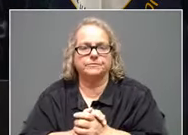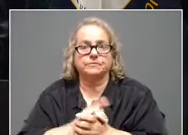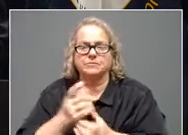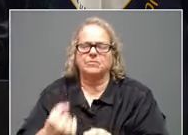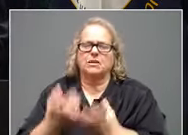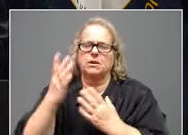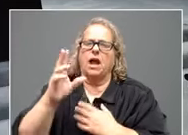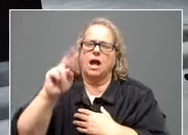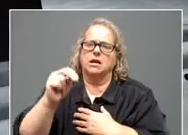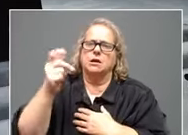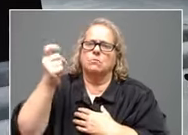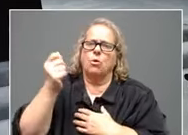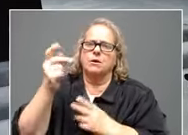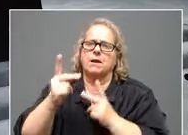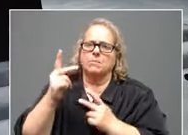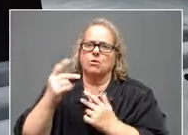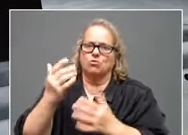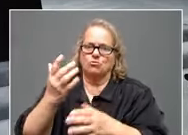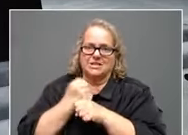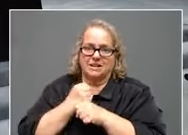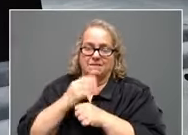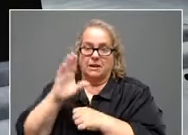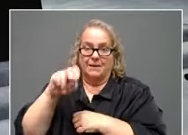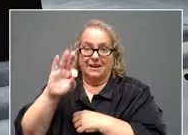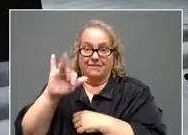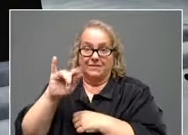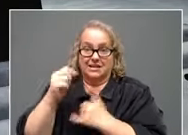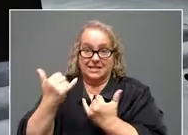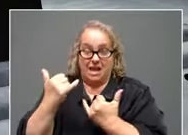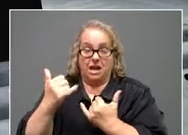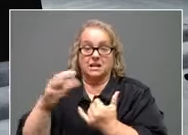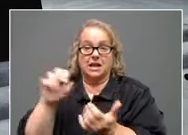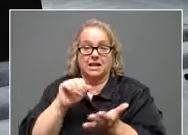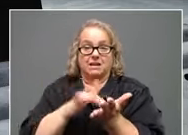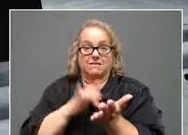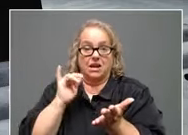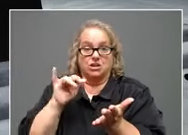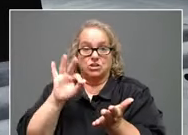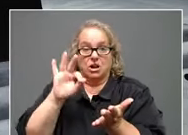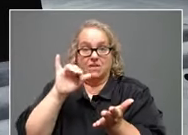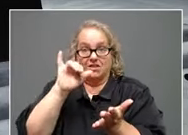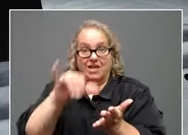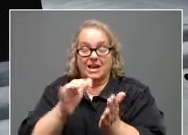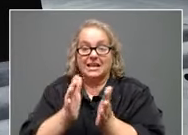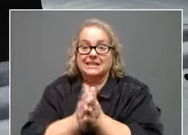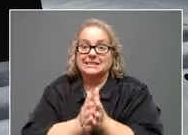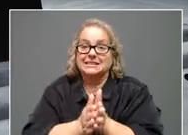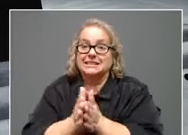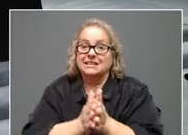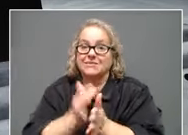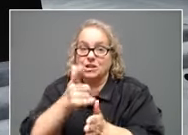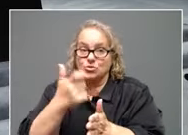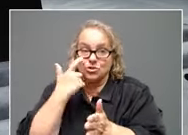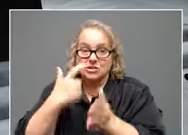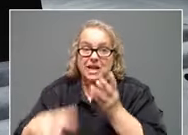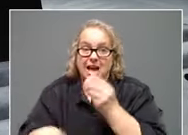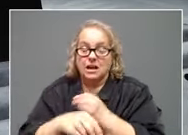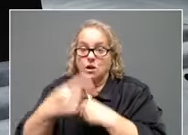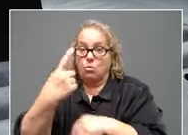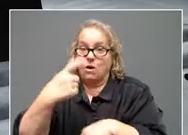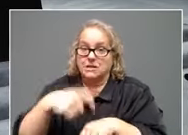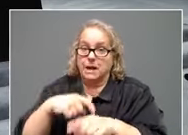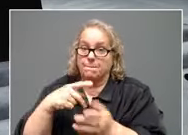receiving benefits so far have taken advantage of that that incentive that you just added, the one-time payments? So the question